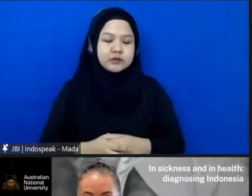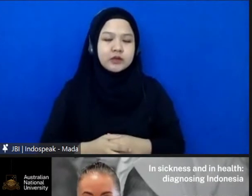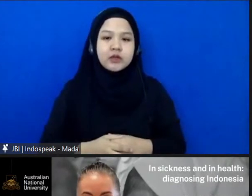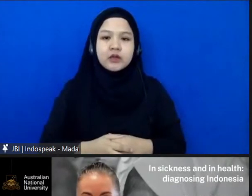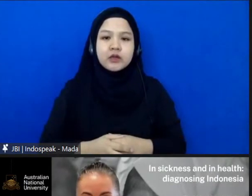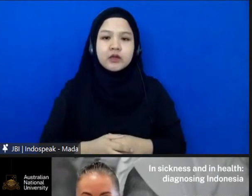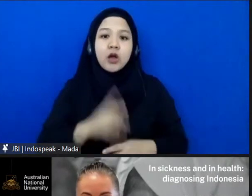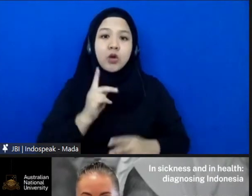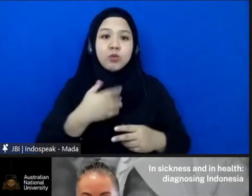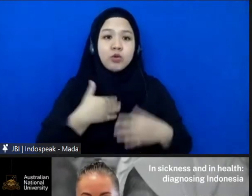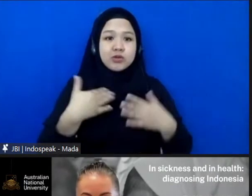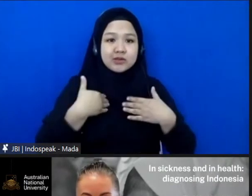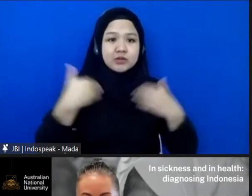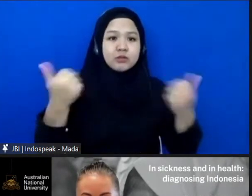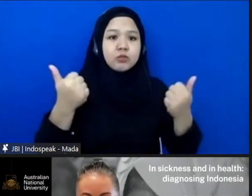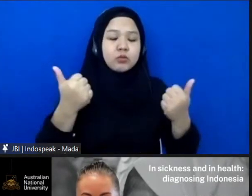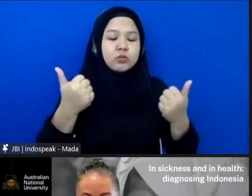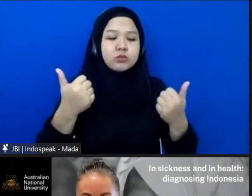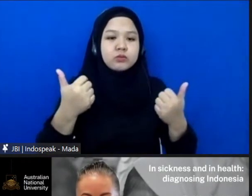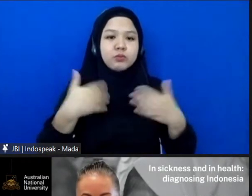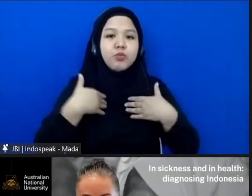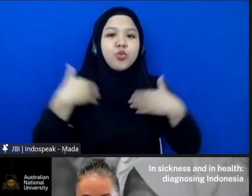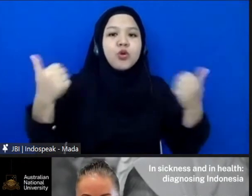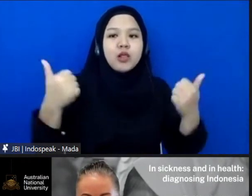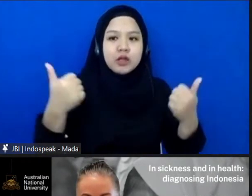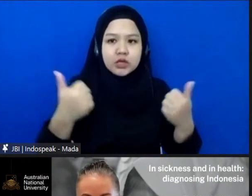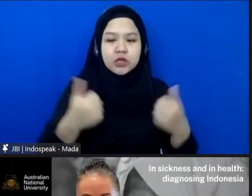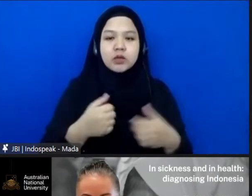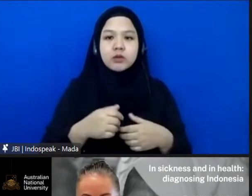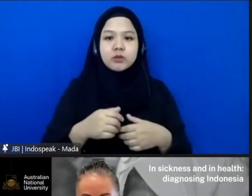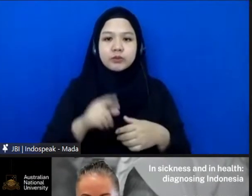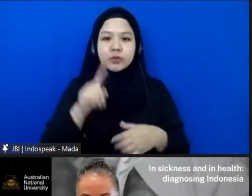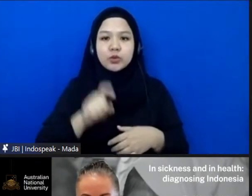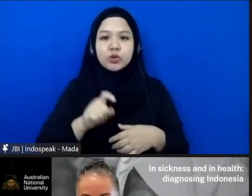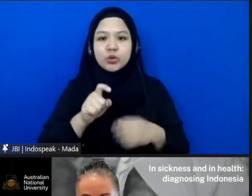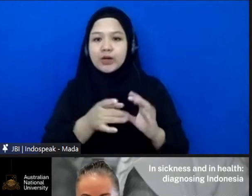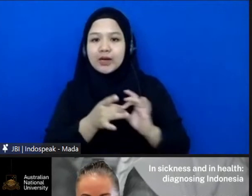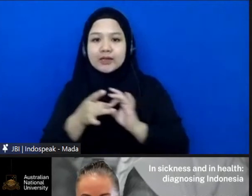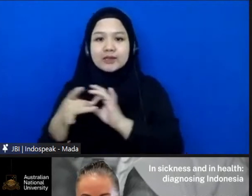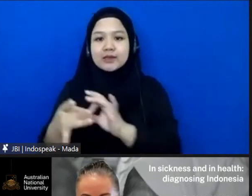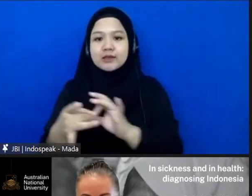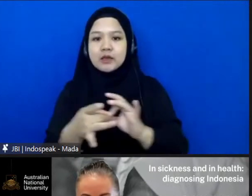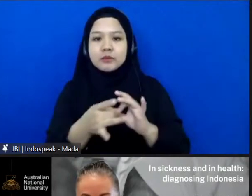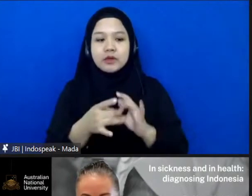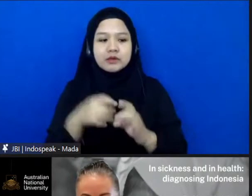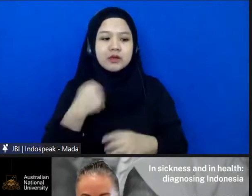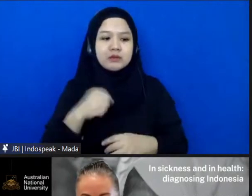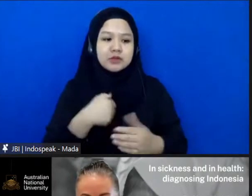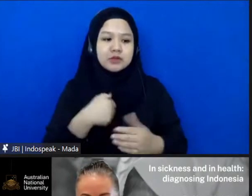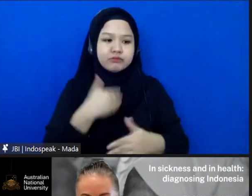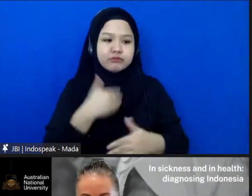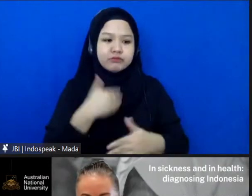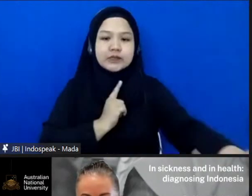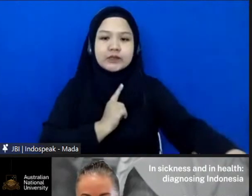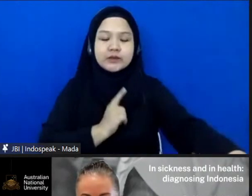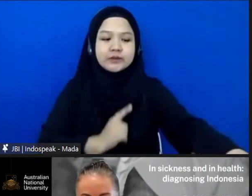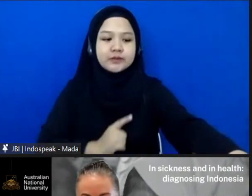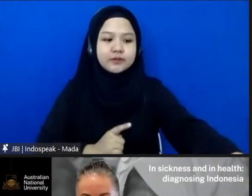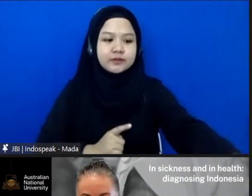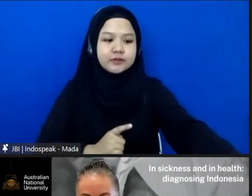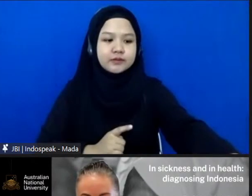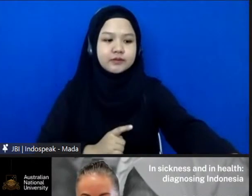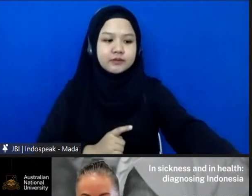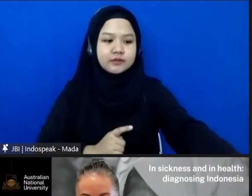recovery in the Indo-Pacific region we share. Australia's commitment to supporting regional and global